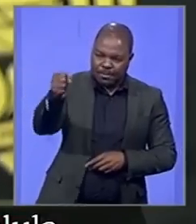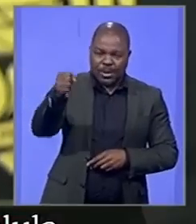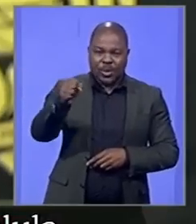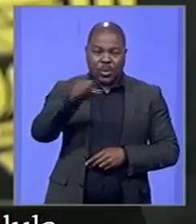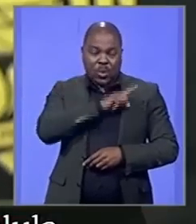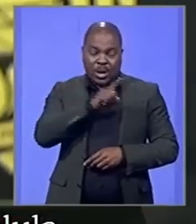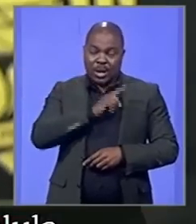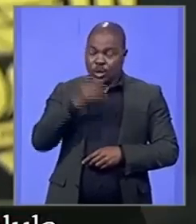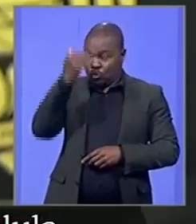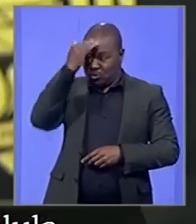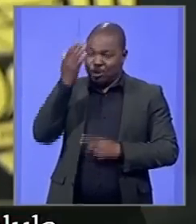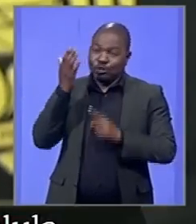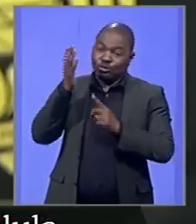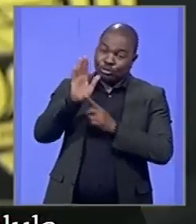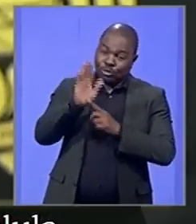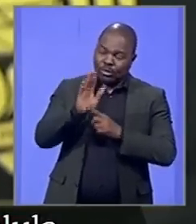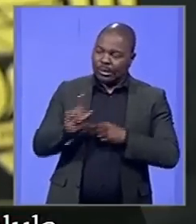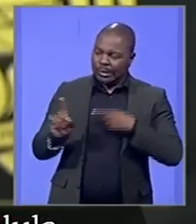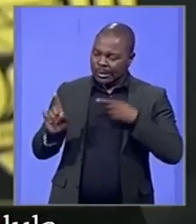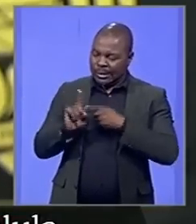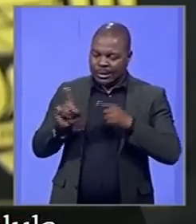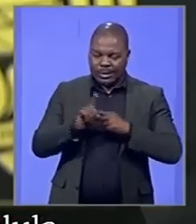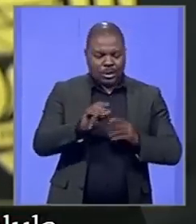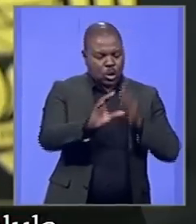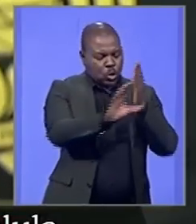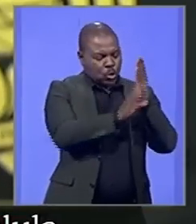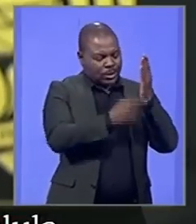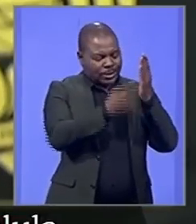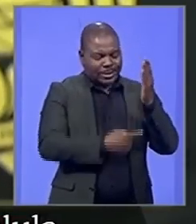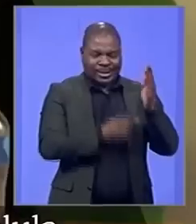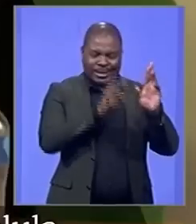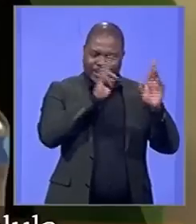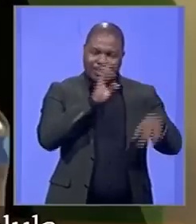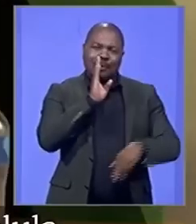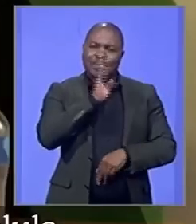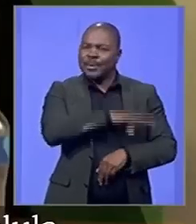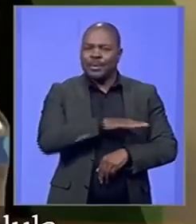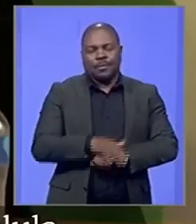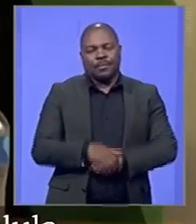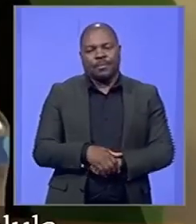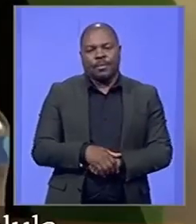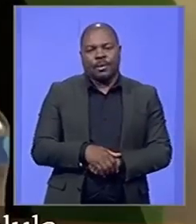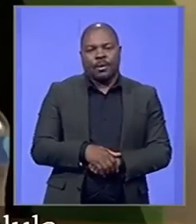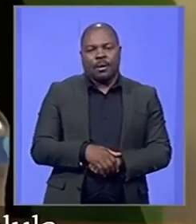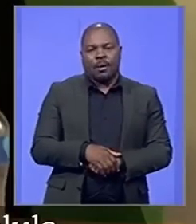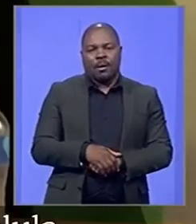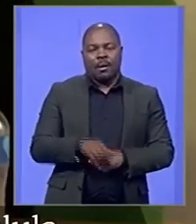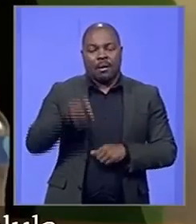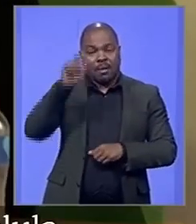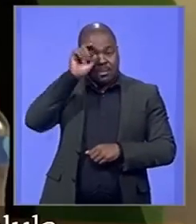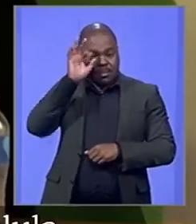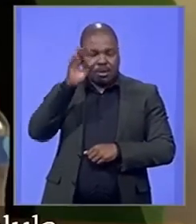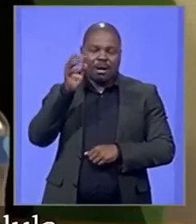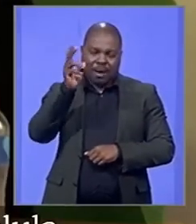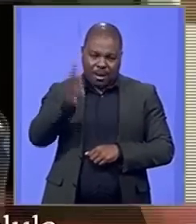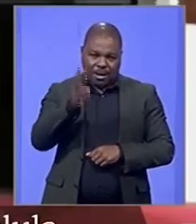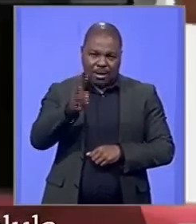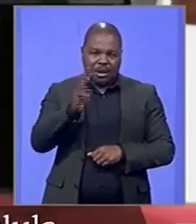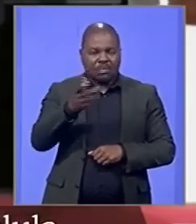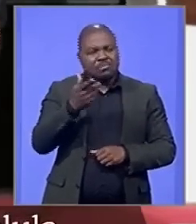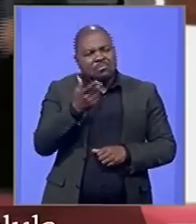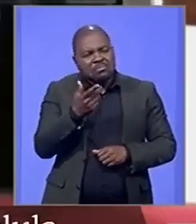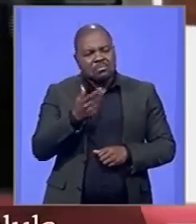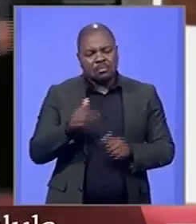no respect for constitutionalism. Gape Mbalula o boditse dipotso ka ditokololo